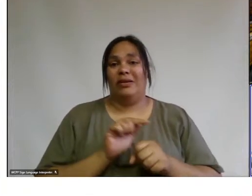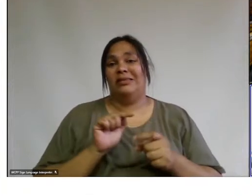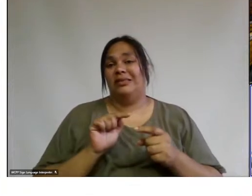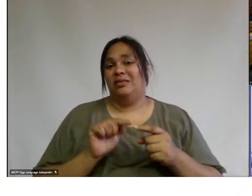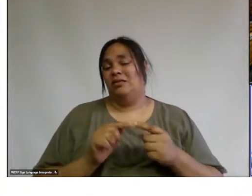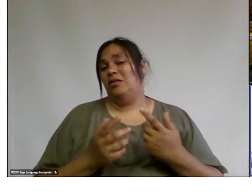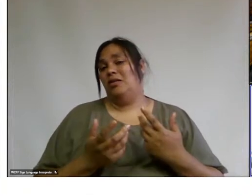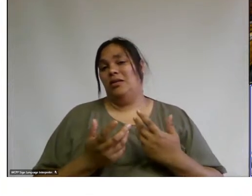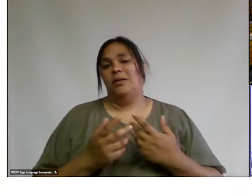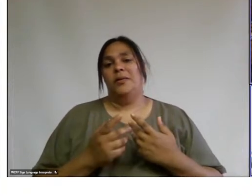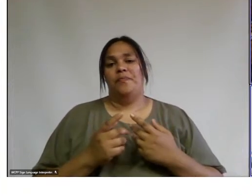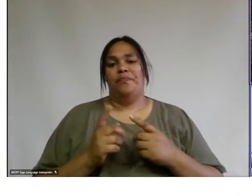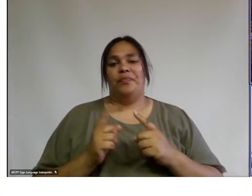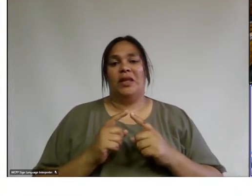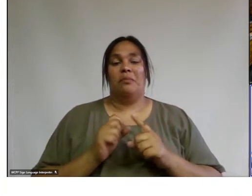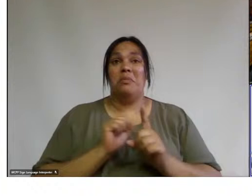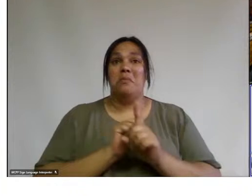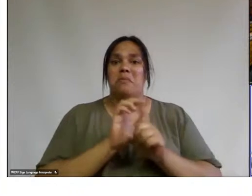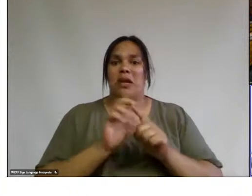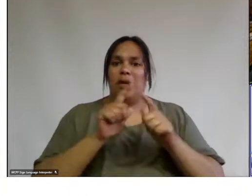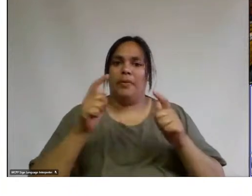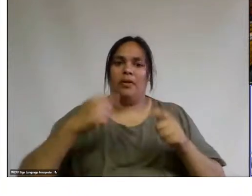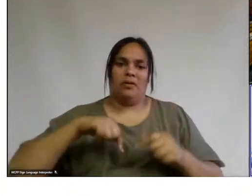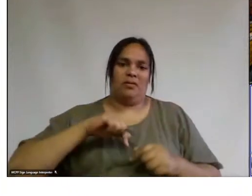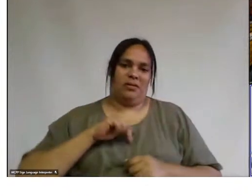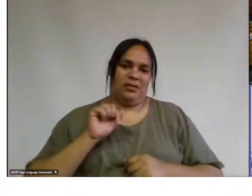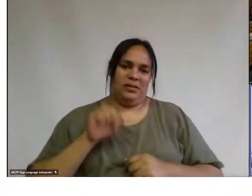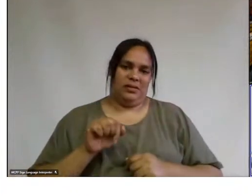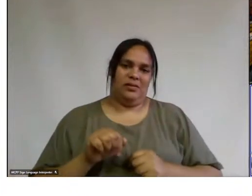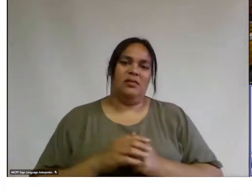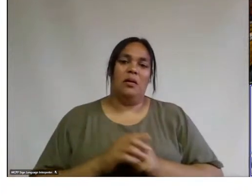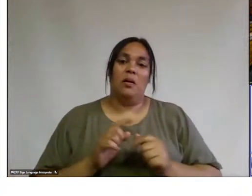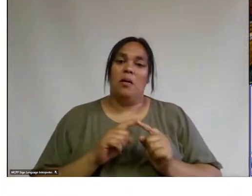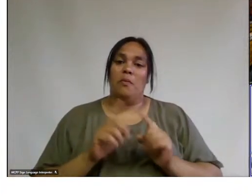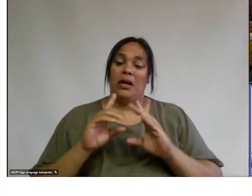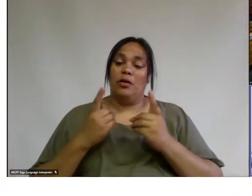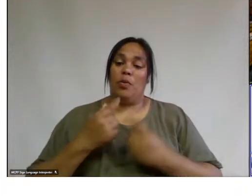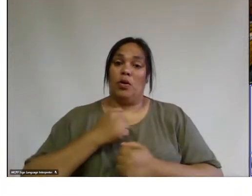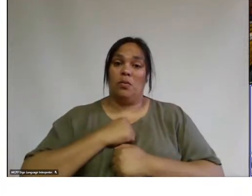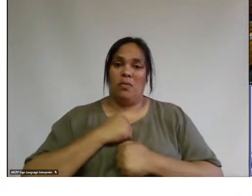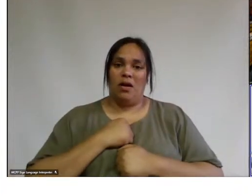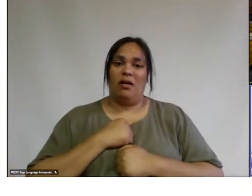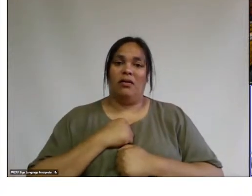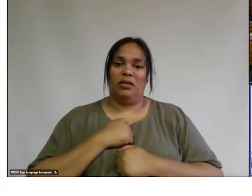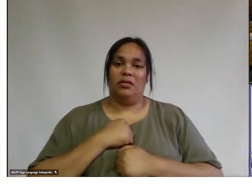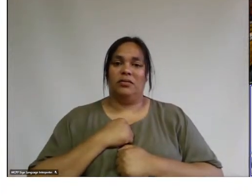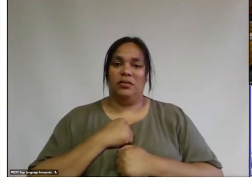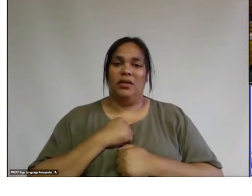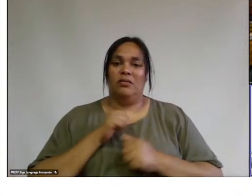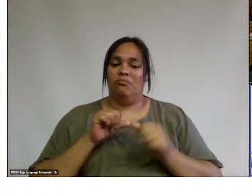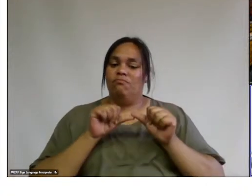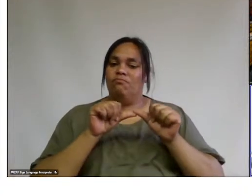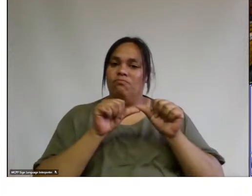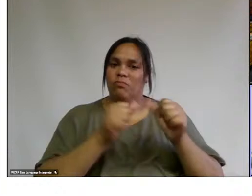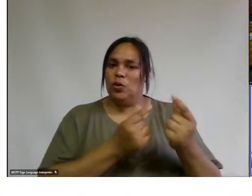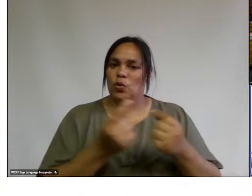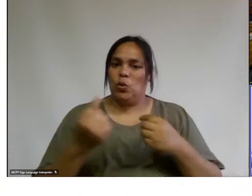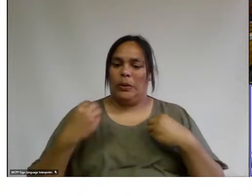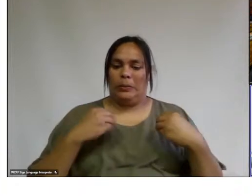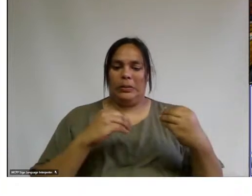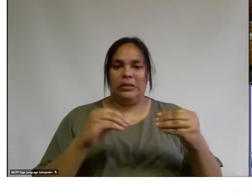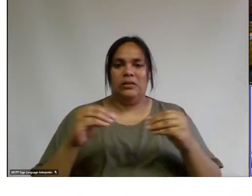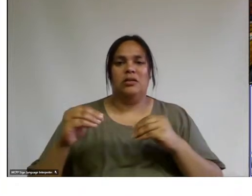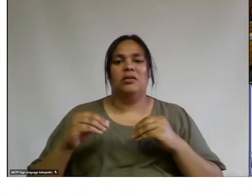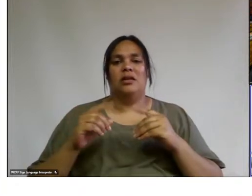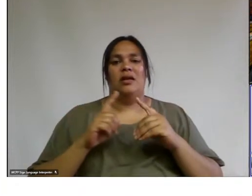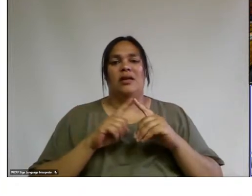had a huge impact on all of us. My department had to carry on doing business,